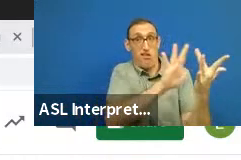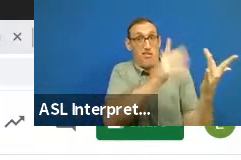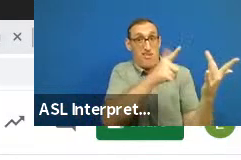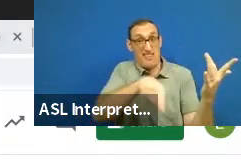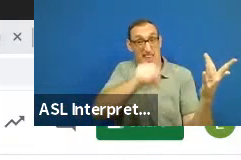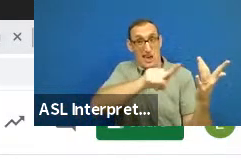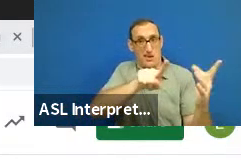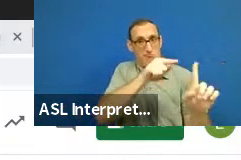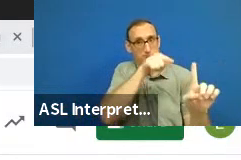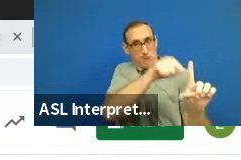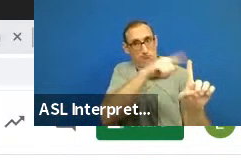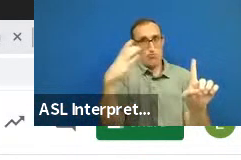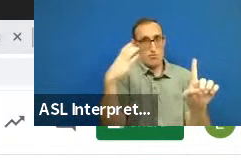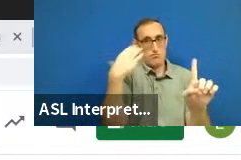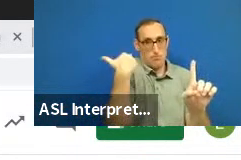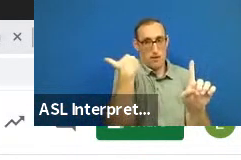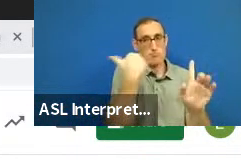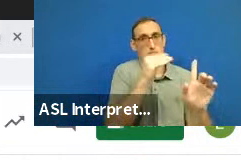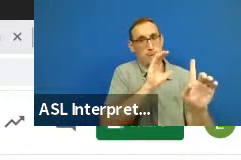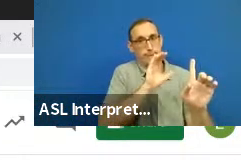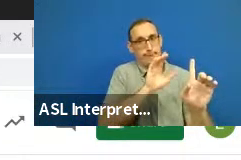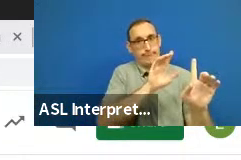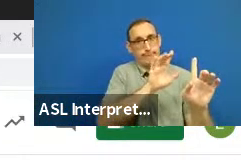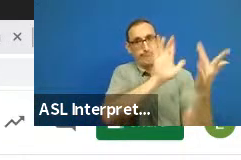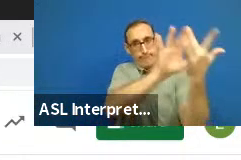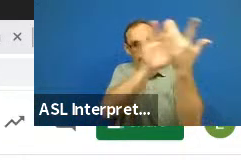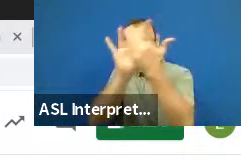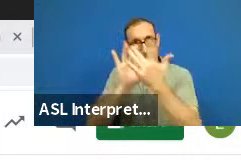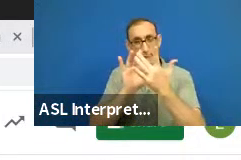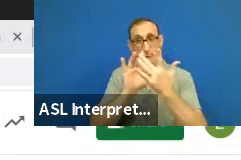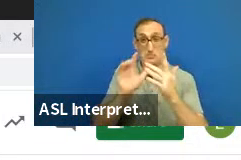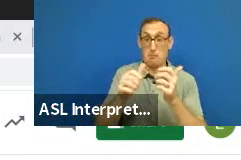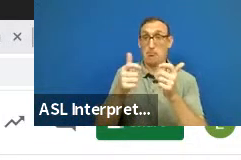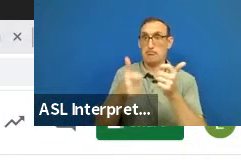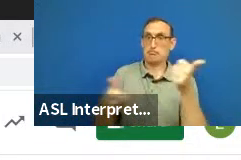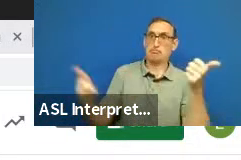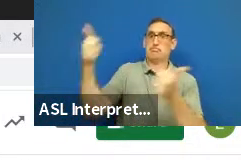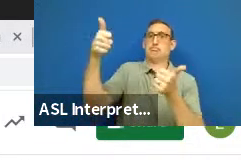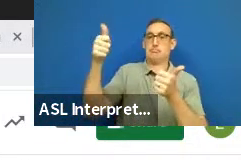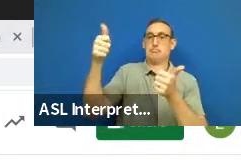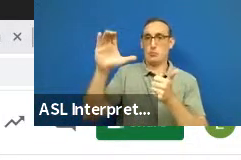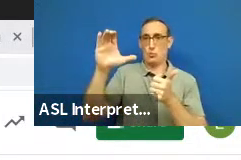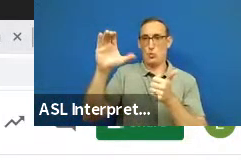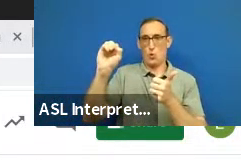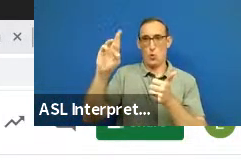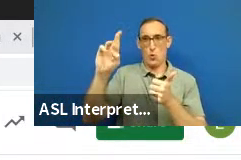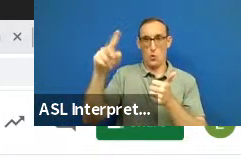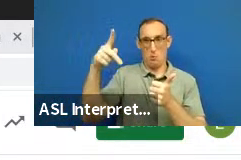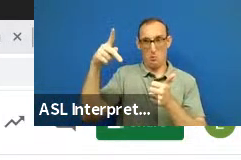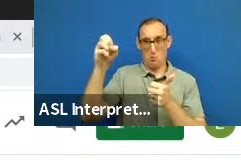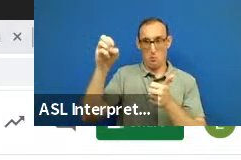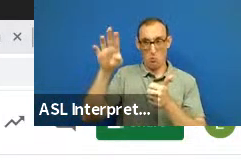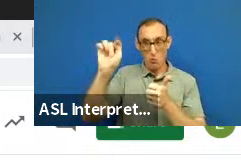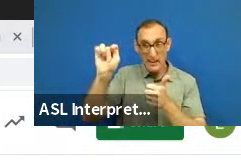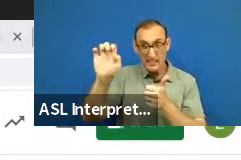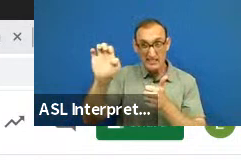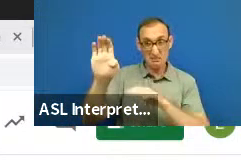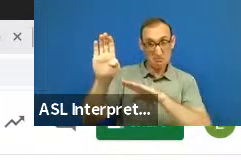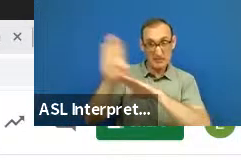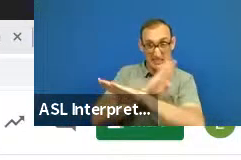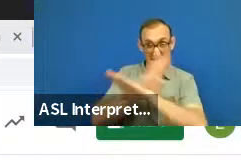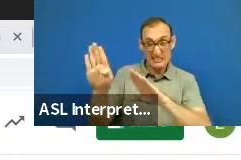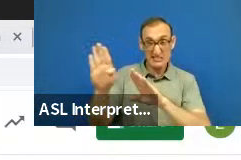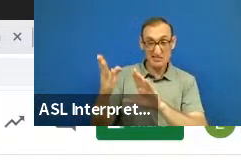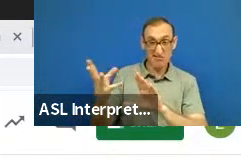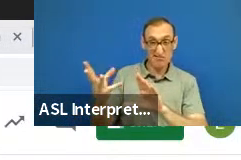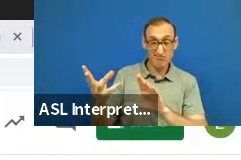get the feedback. We don't have to have some big corporate thing come in and cost a ton of money, because this is not helping the kids,